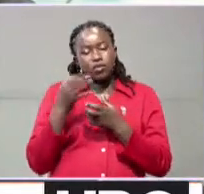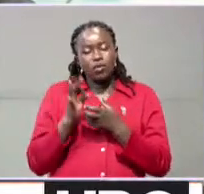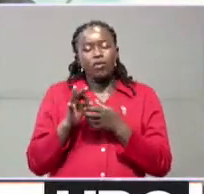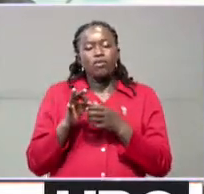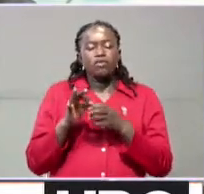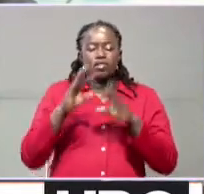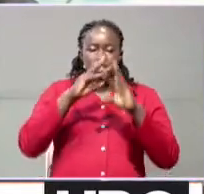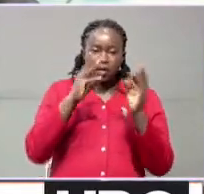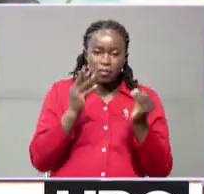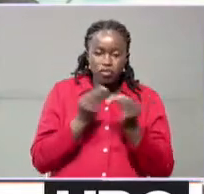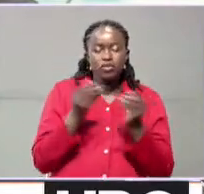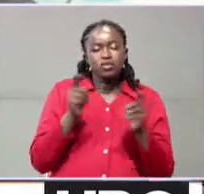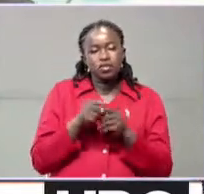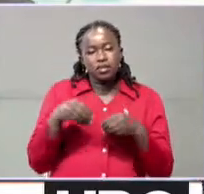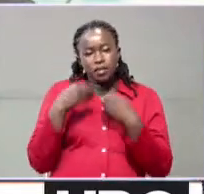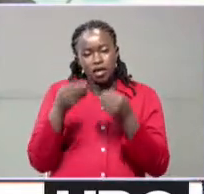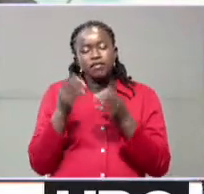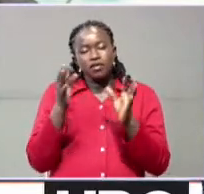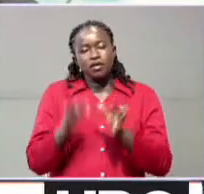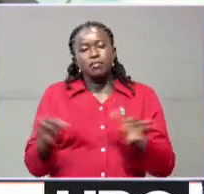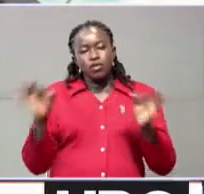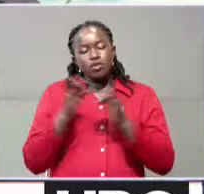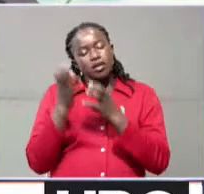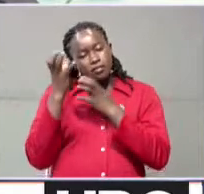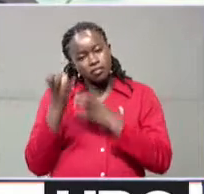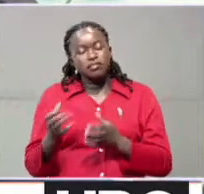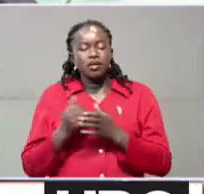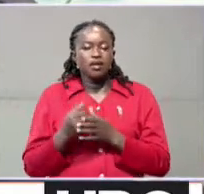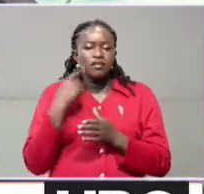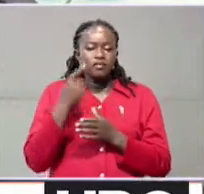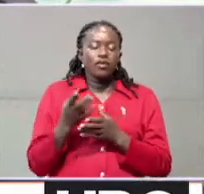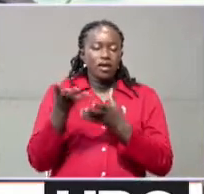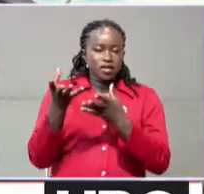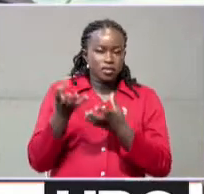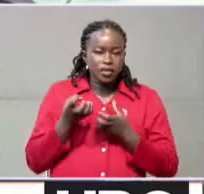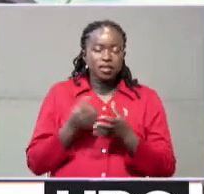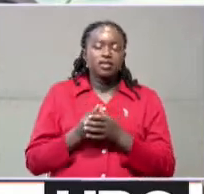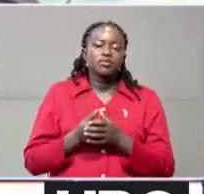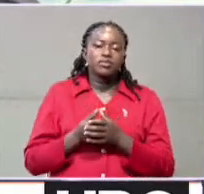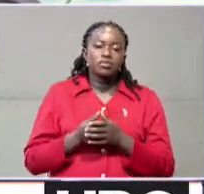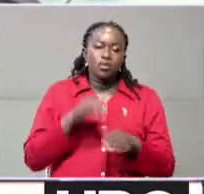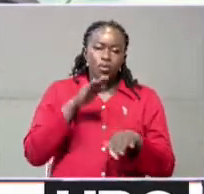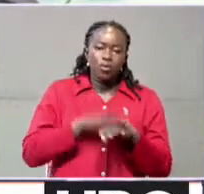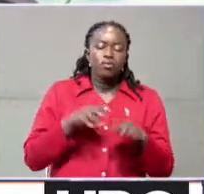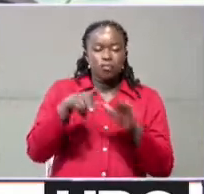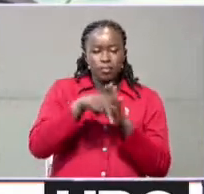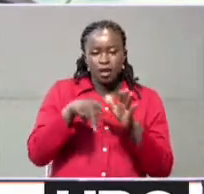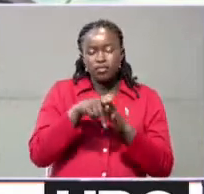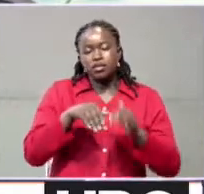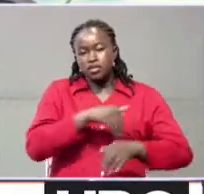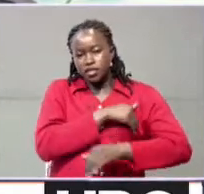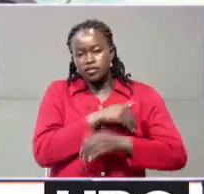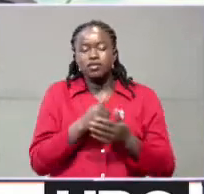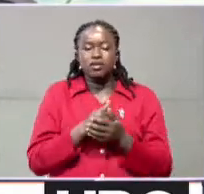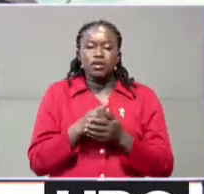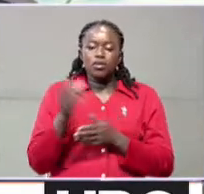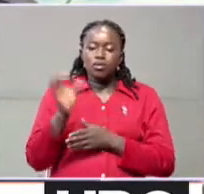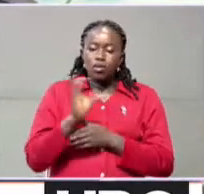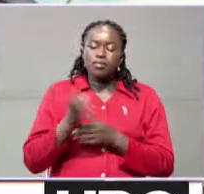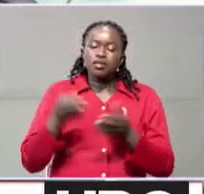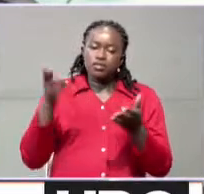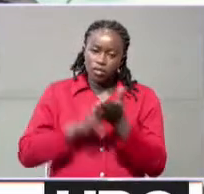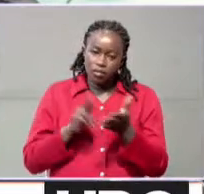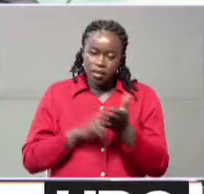which exerts a significant burden of expectation under paris chief's committee recommendation